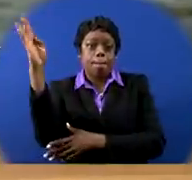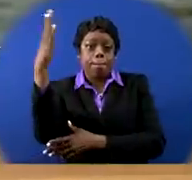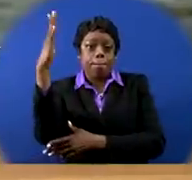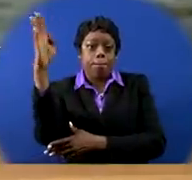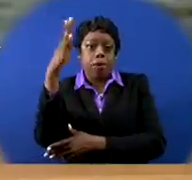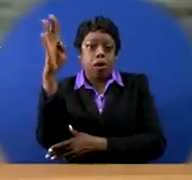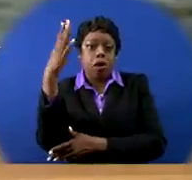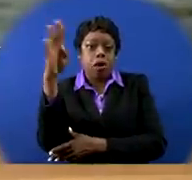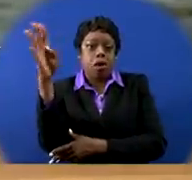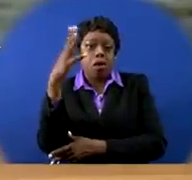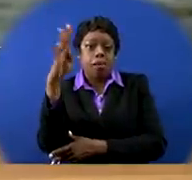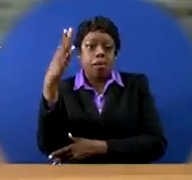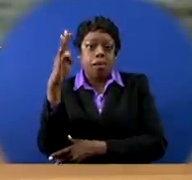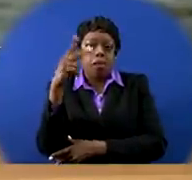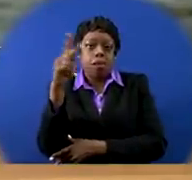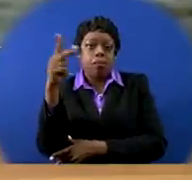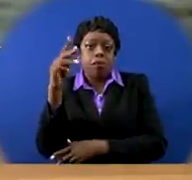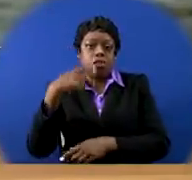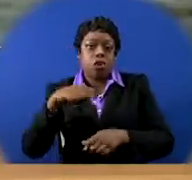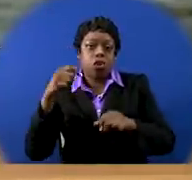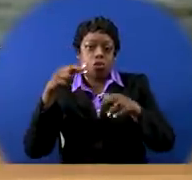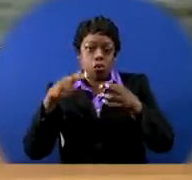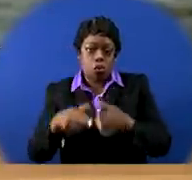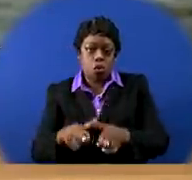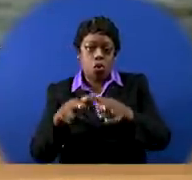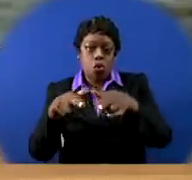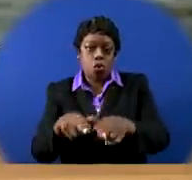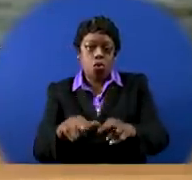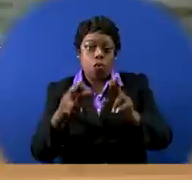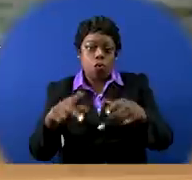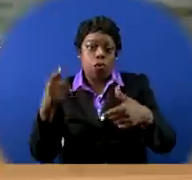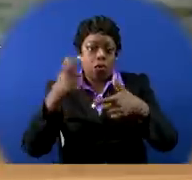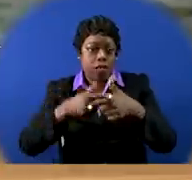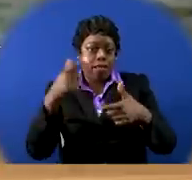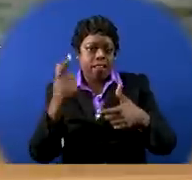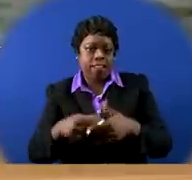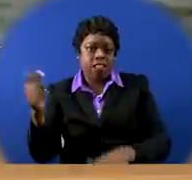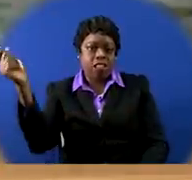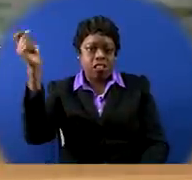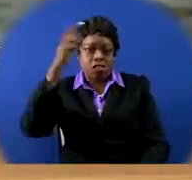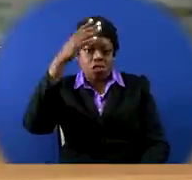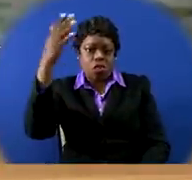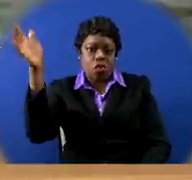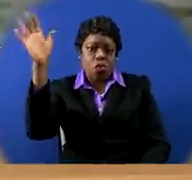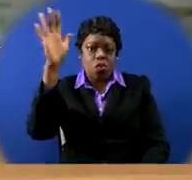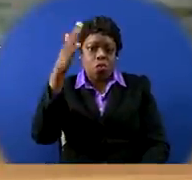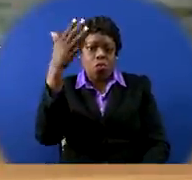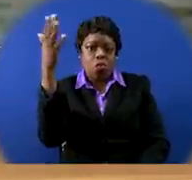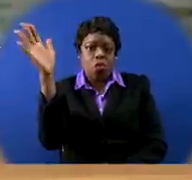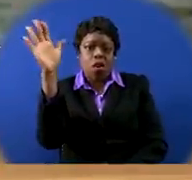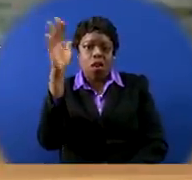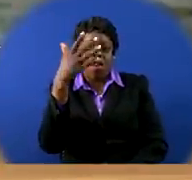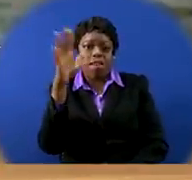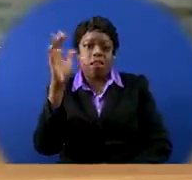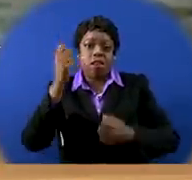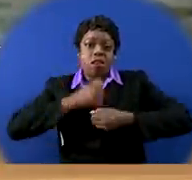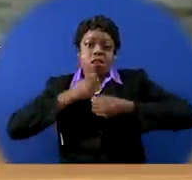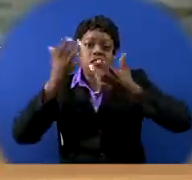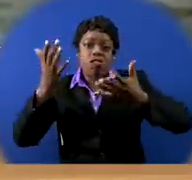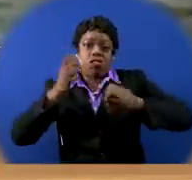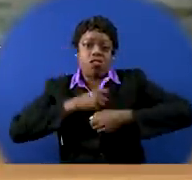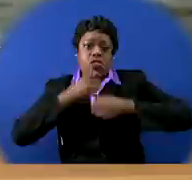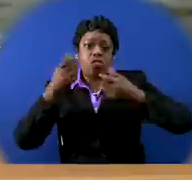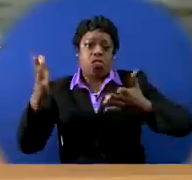they cut down palm branches, they put those in the road. And then they started waving other palm branches according to the other gospels. And they began to shout,